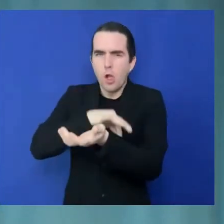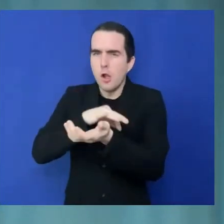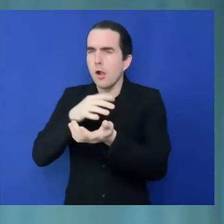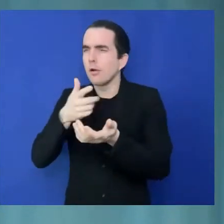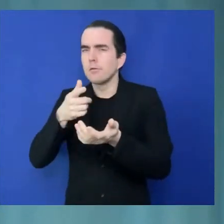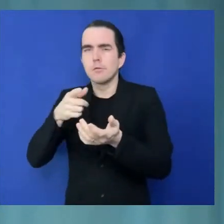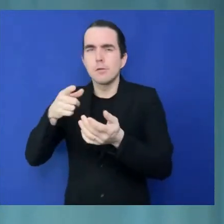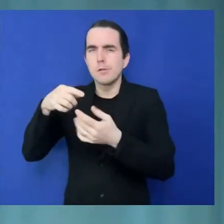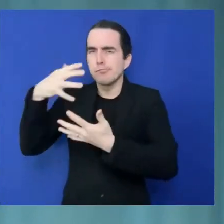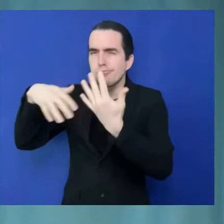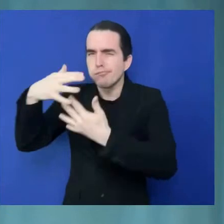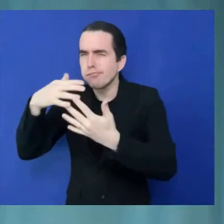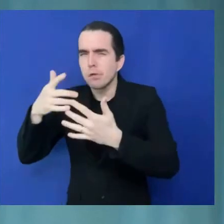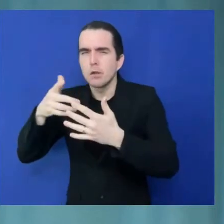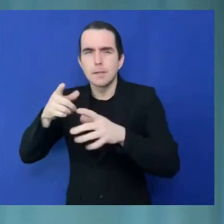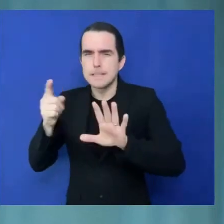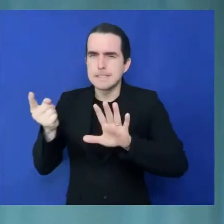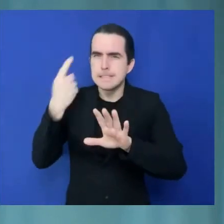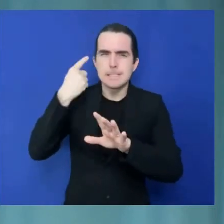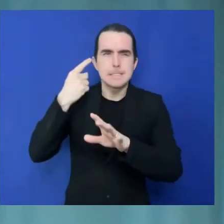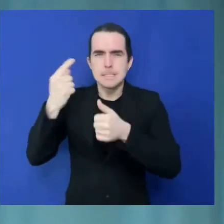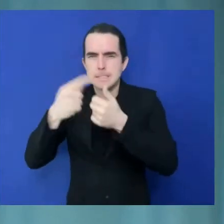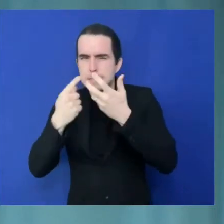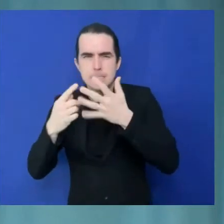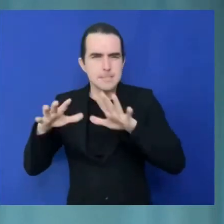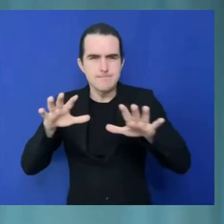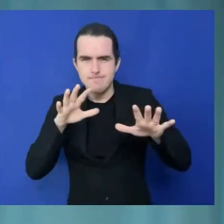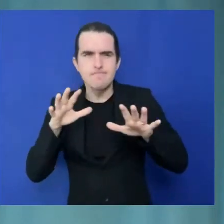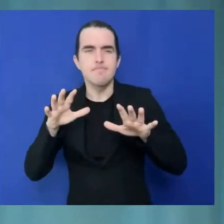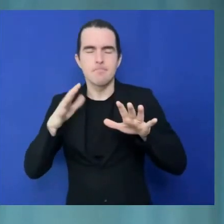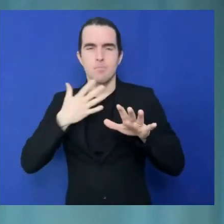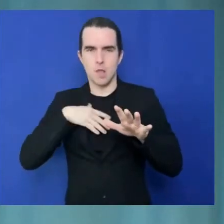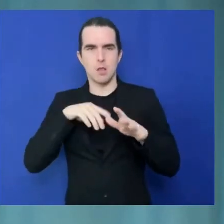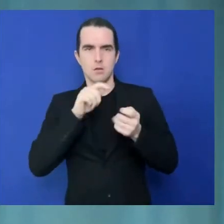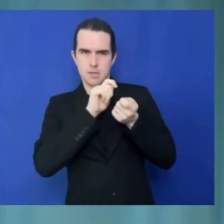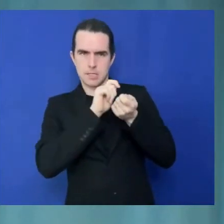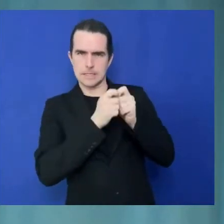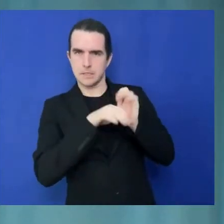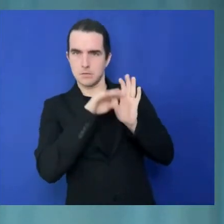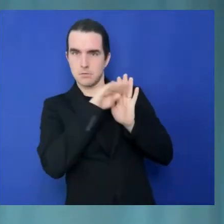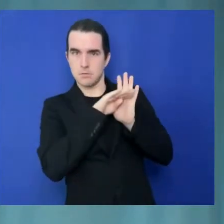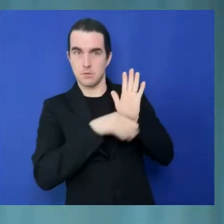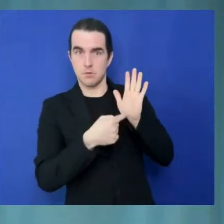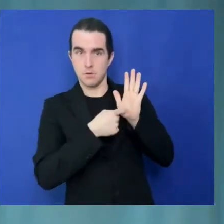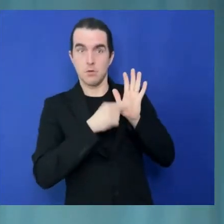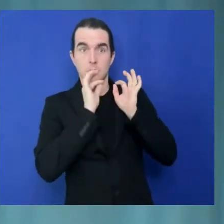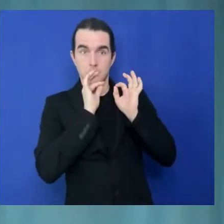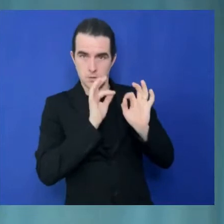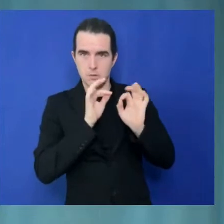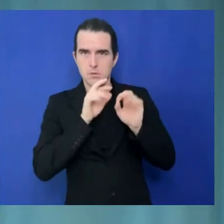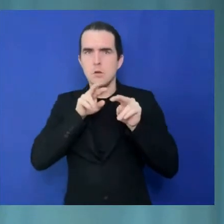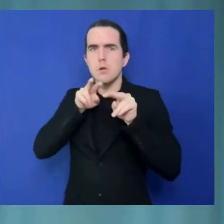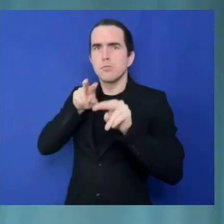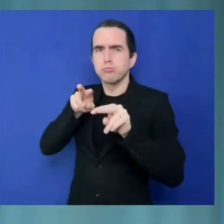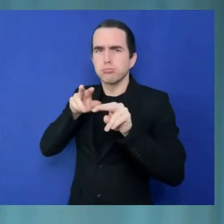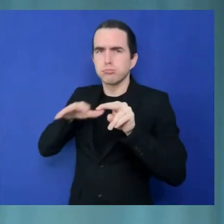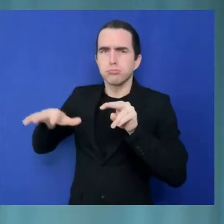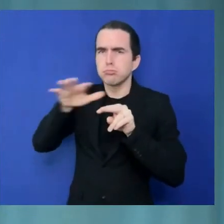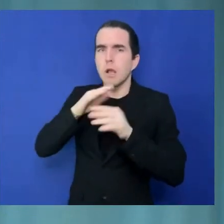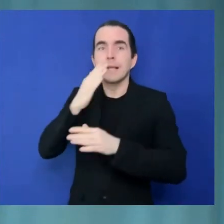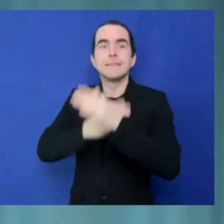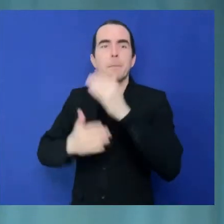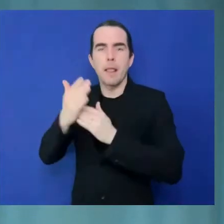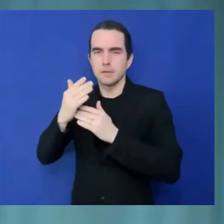for support and inspiration. Dear participants, I would like to express my heartfelt gratitude to every one of you for your